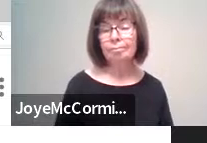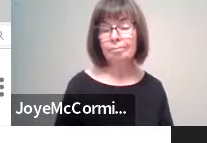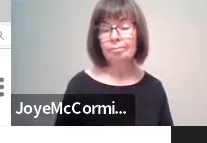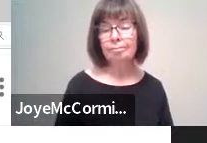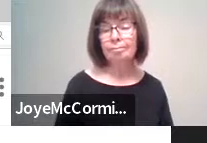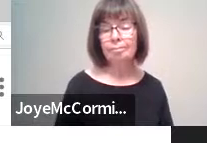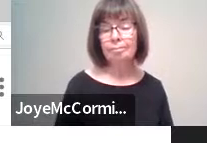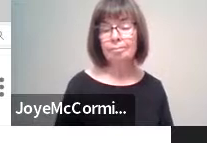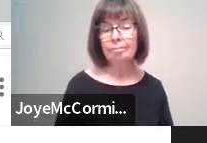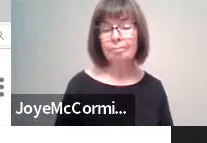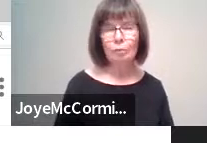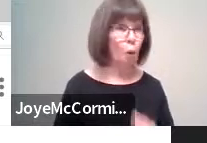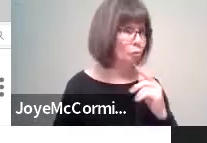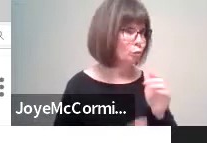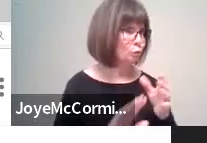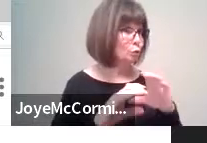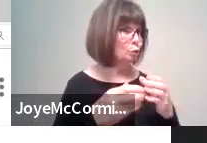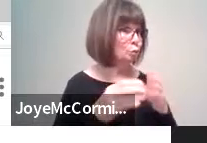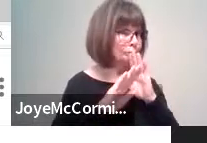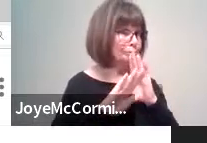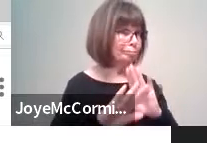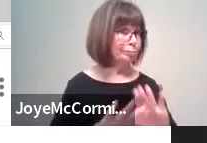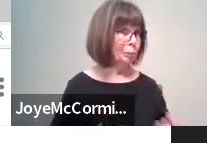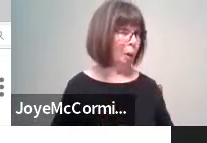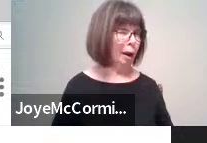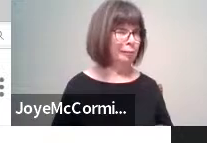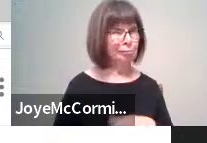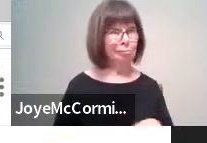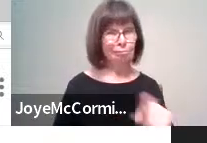We have a quiet group today.